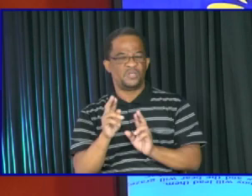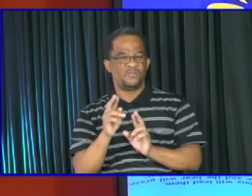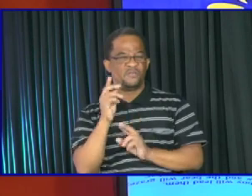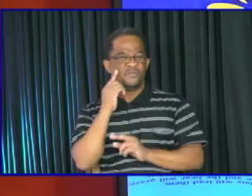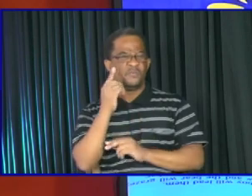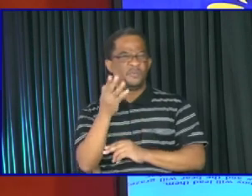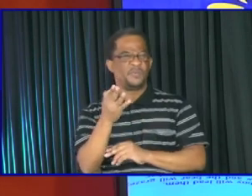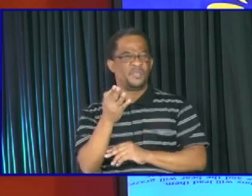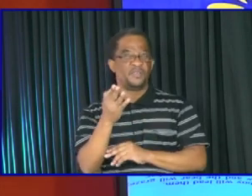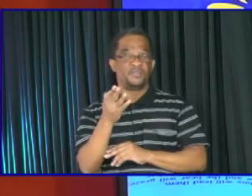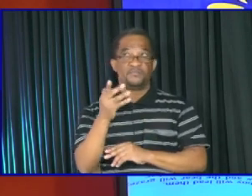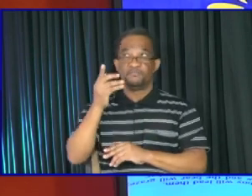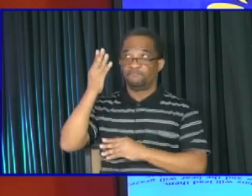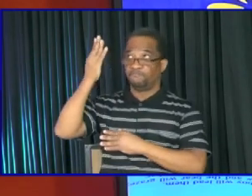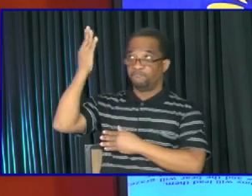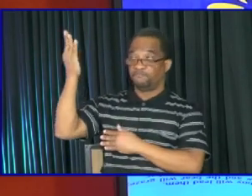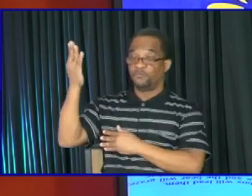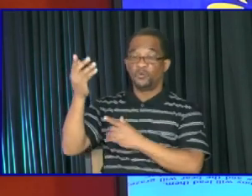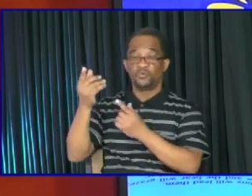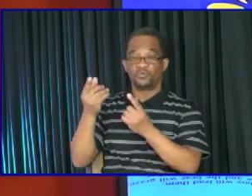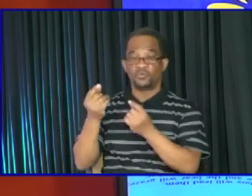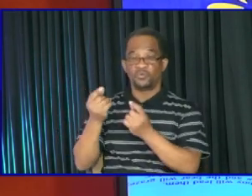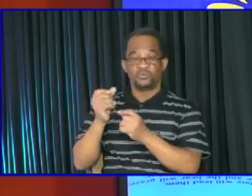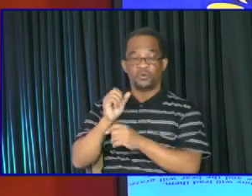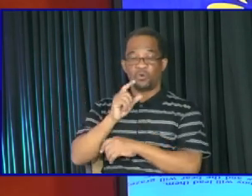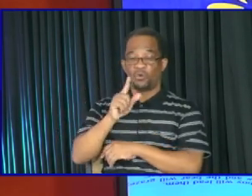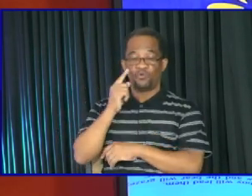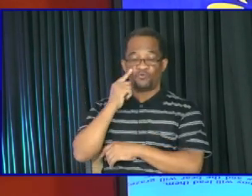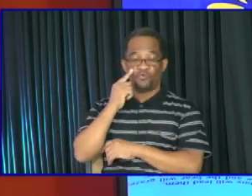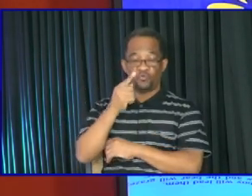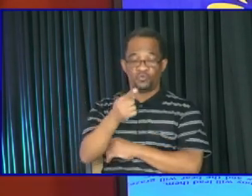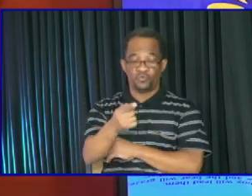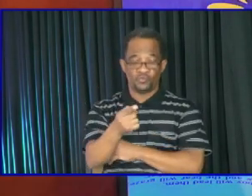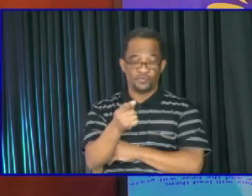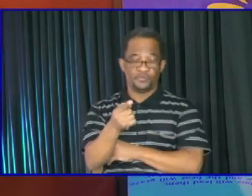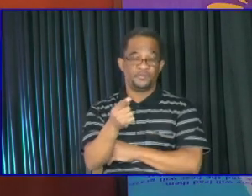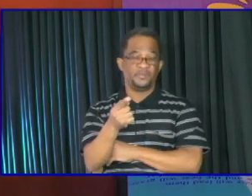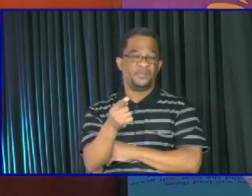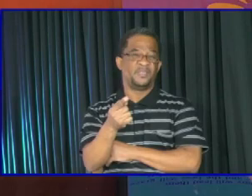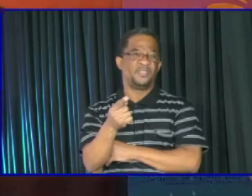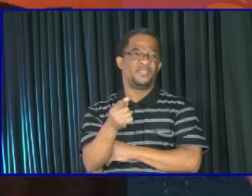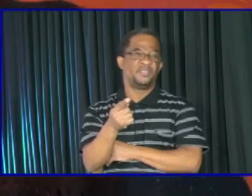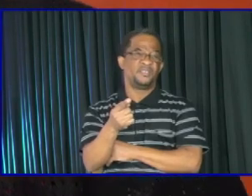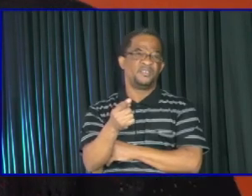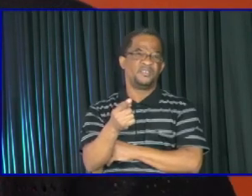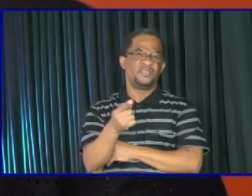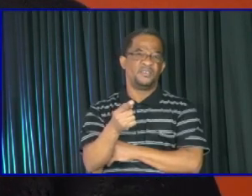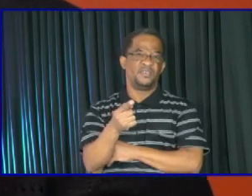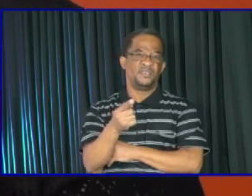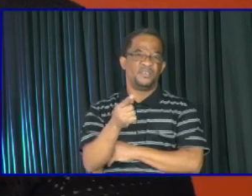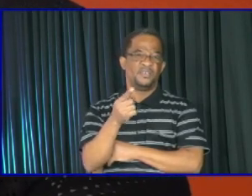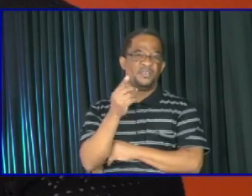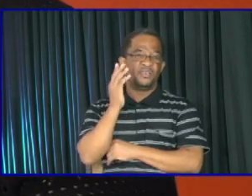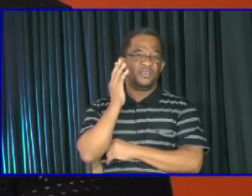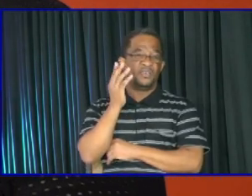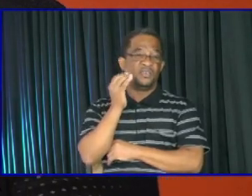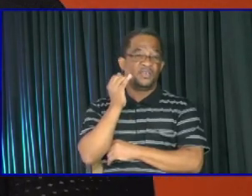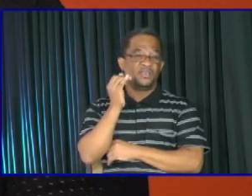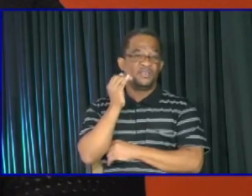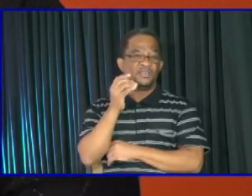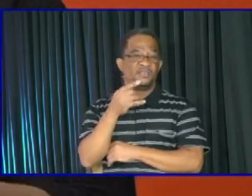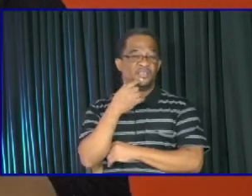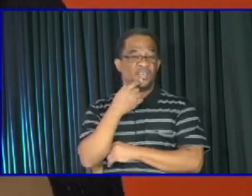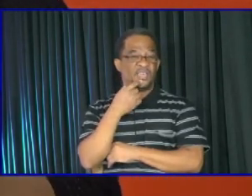He's done all he can. Is there any way you